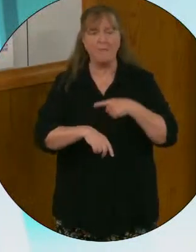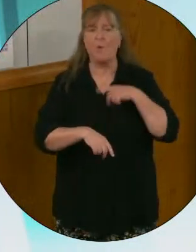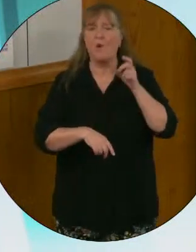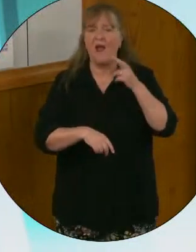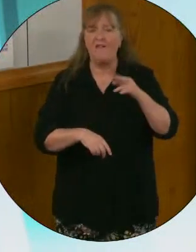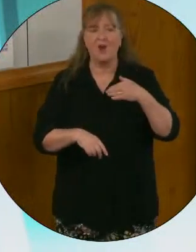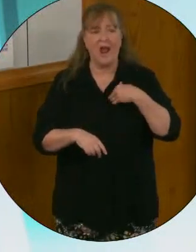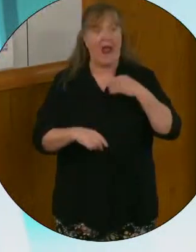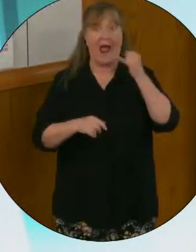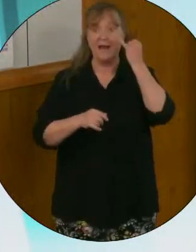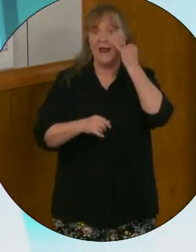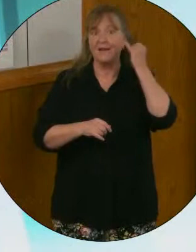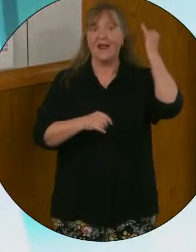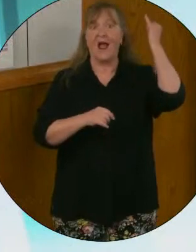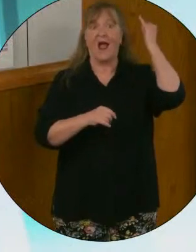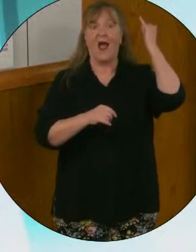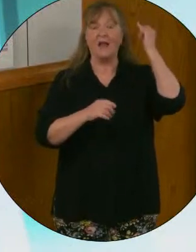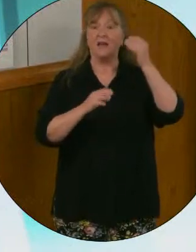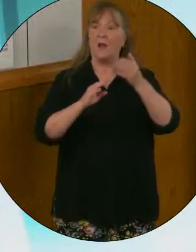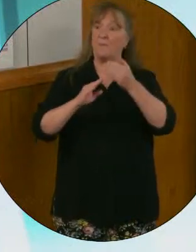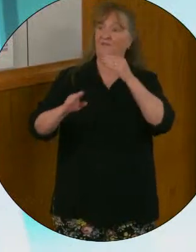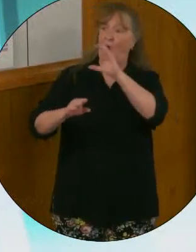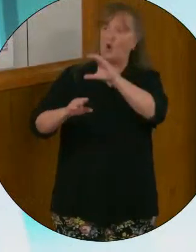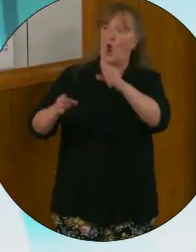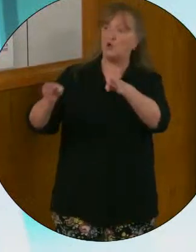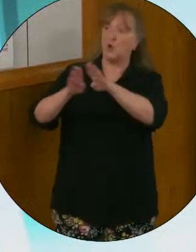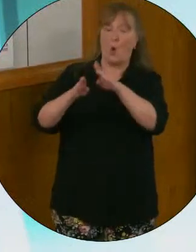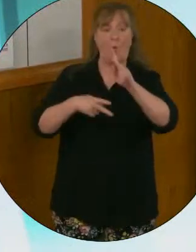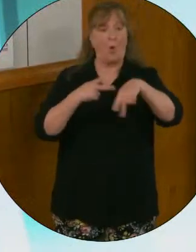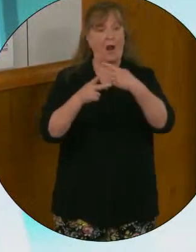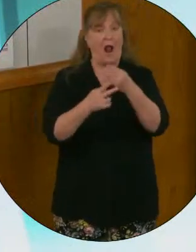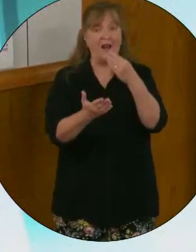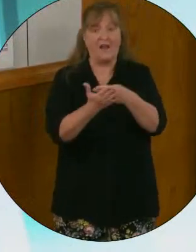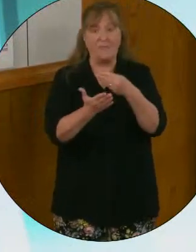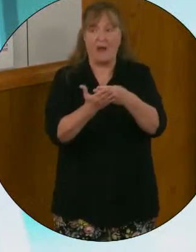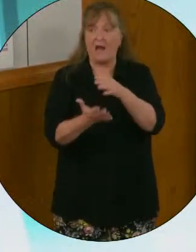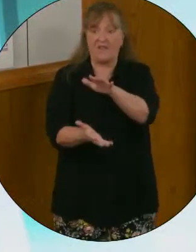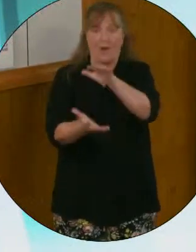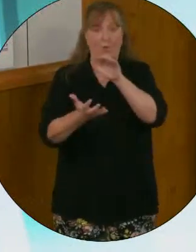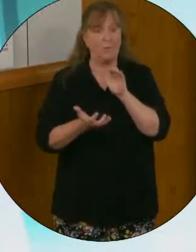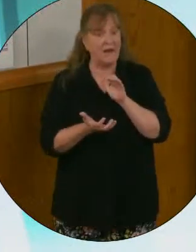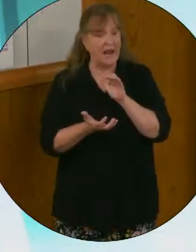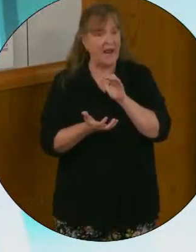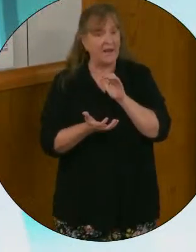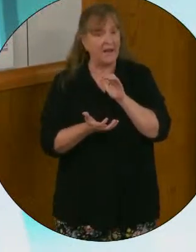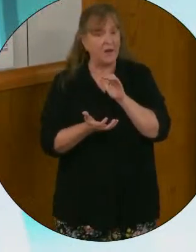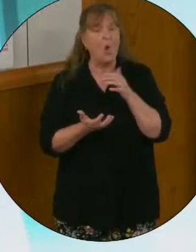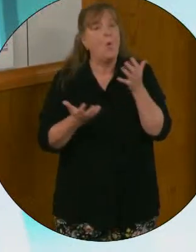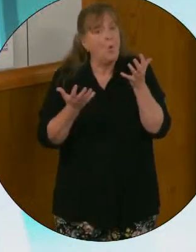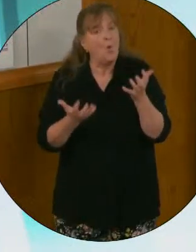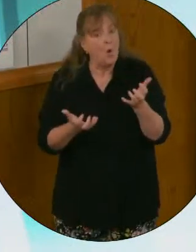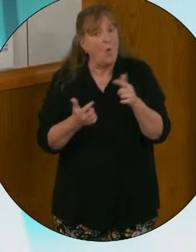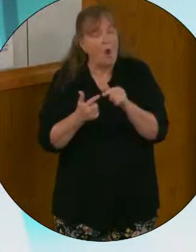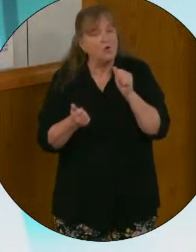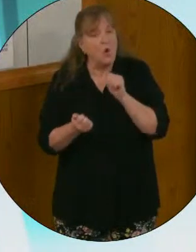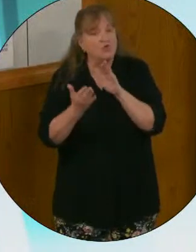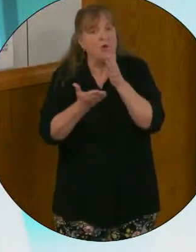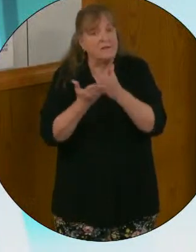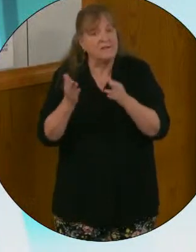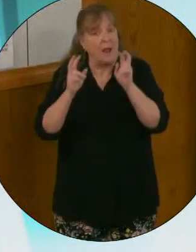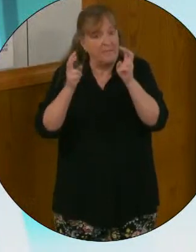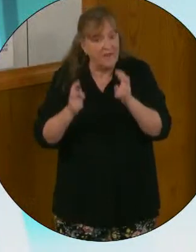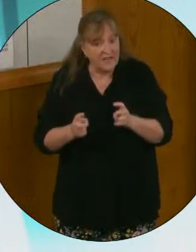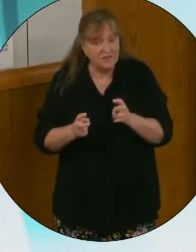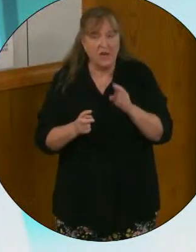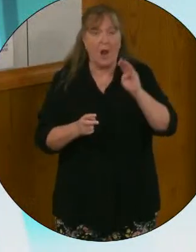had an idea before Carson City closed what kind of money we would be getting. We wanted to address some of these issues